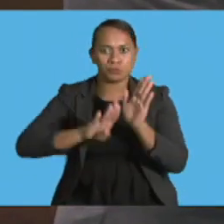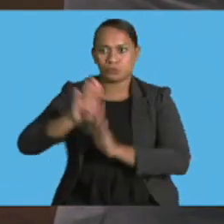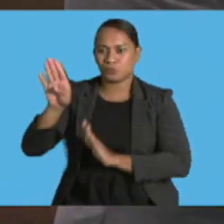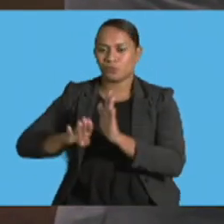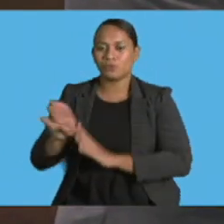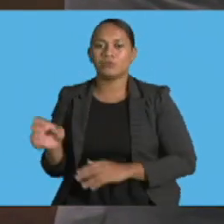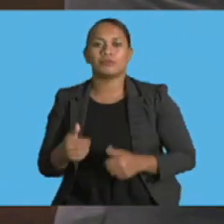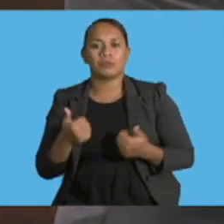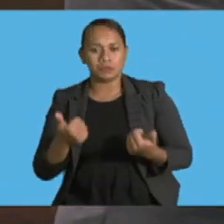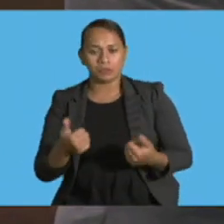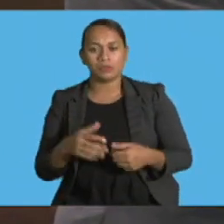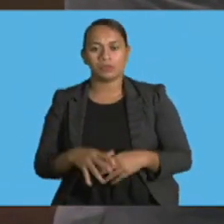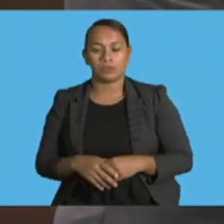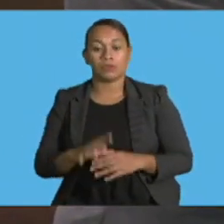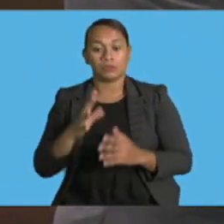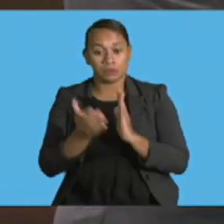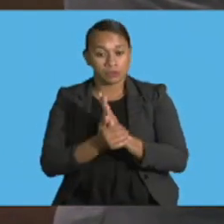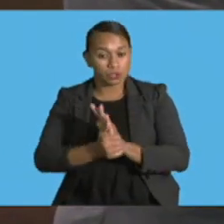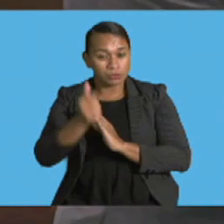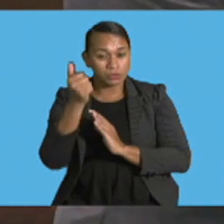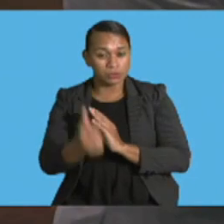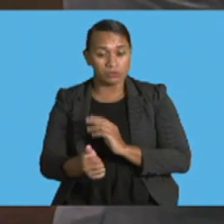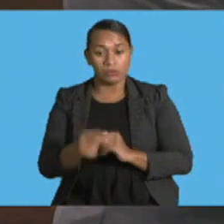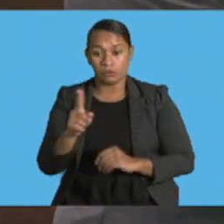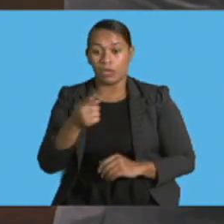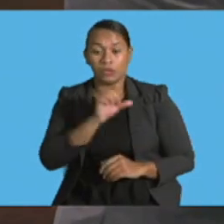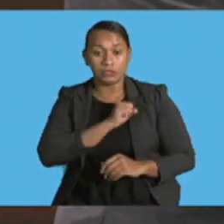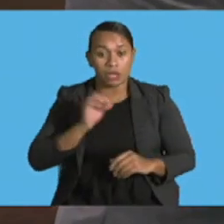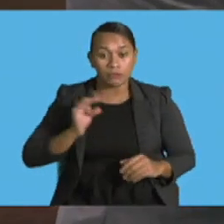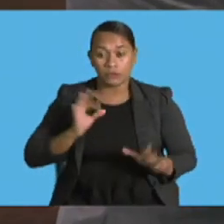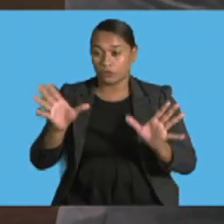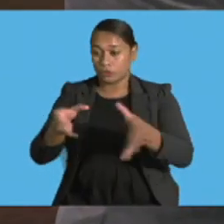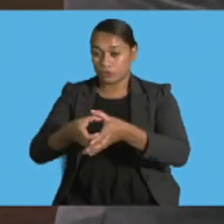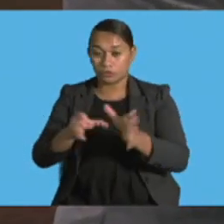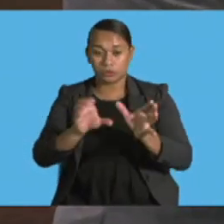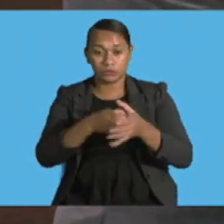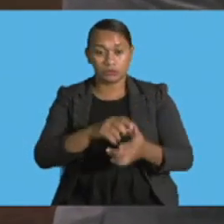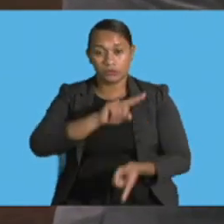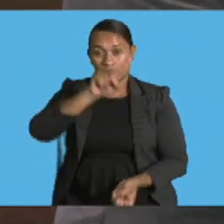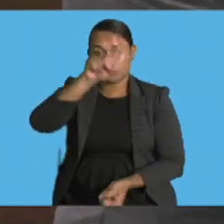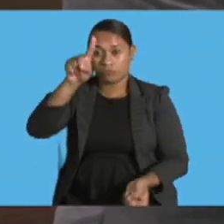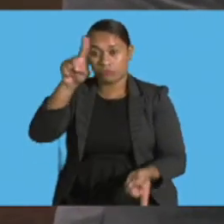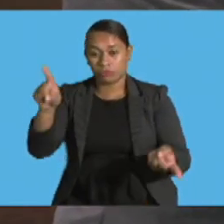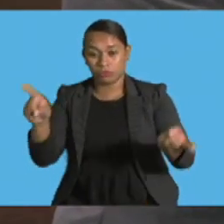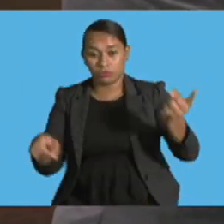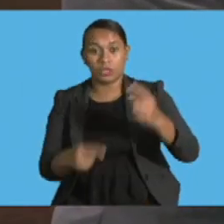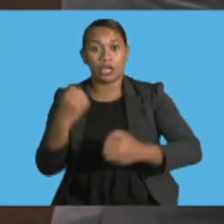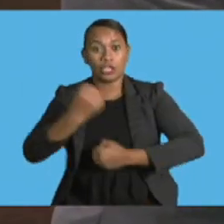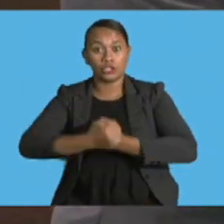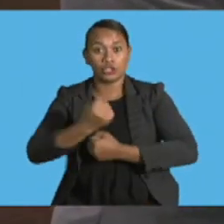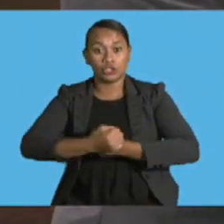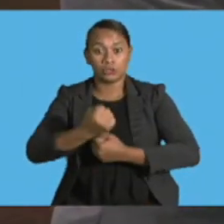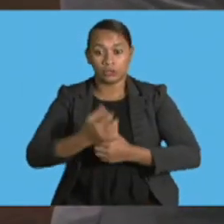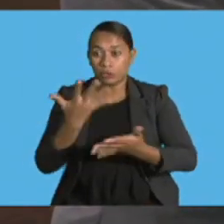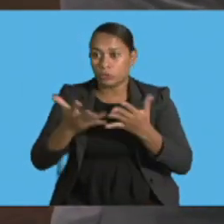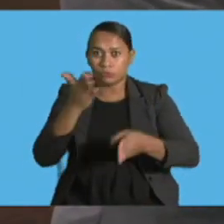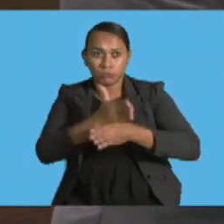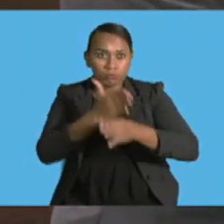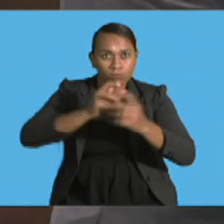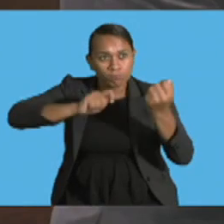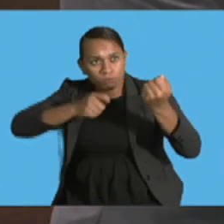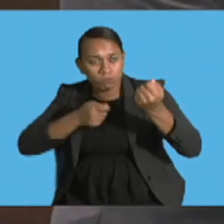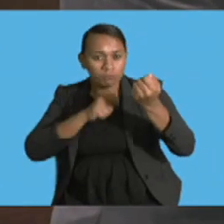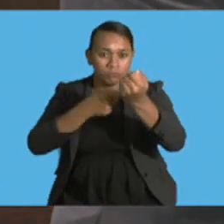crew of steam turbine engineers are working on all the 3 mills to ensure